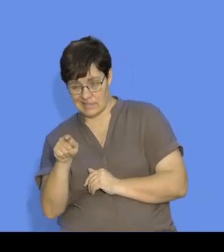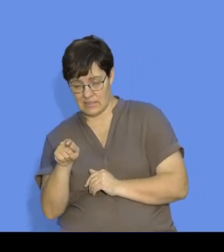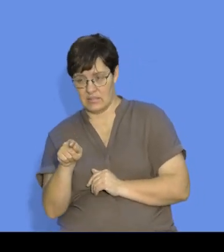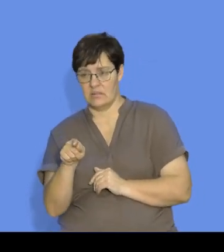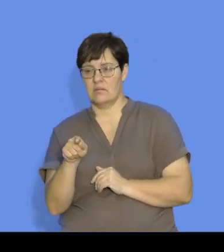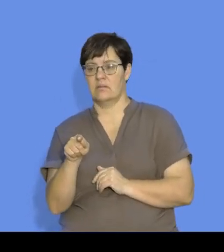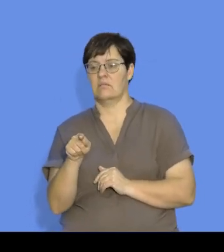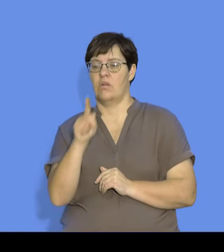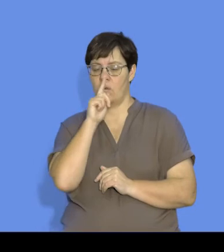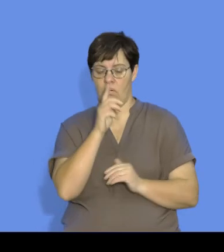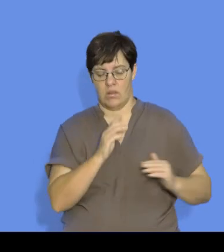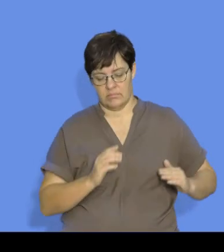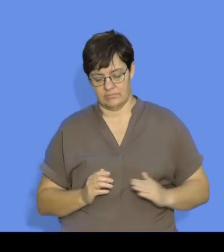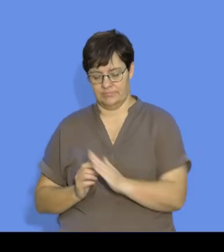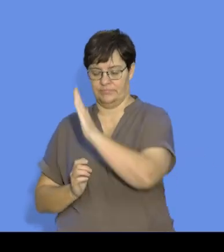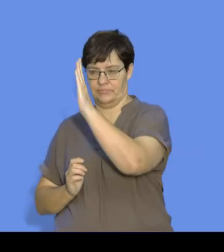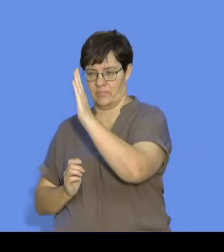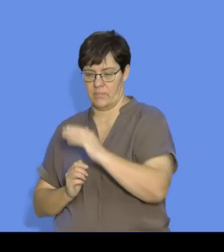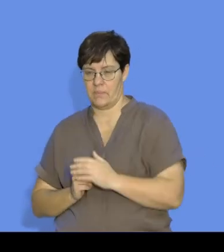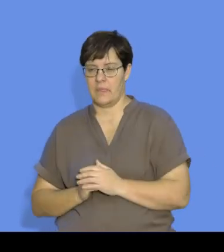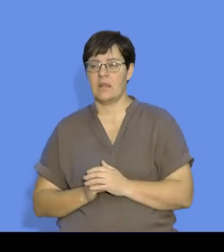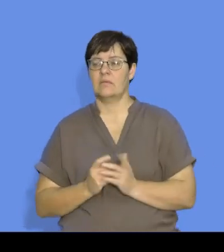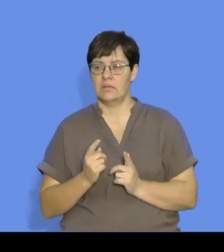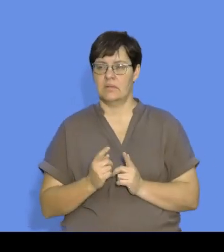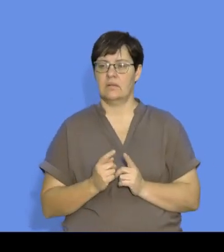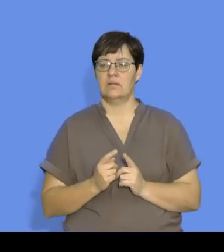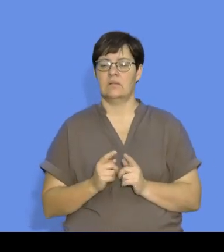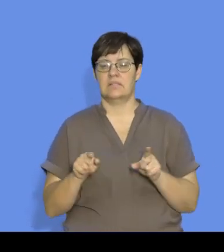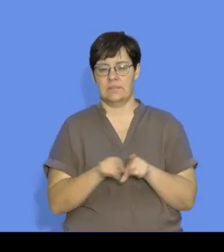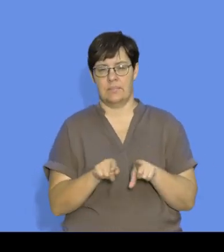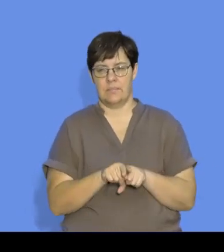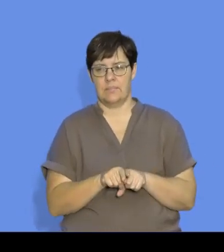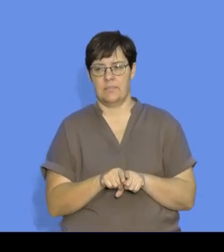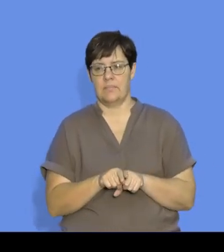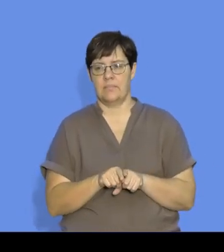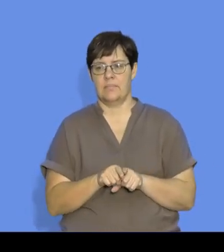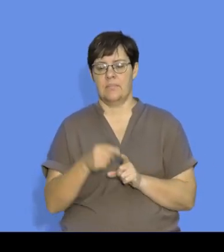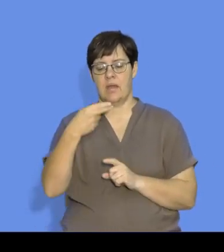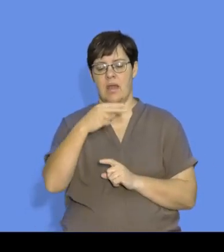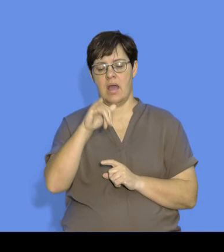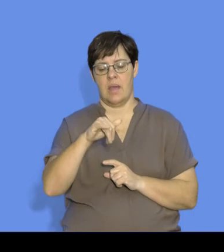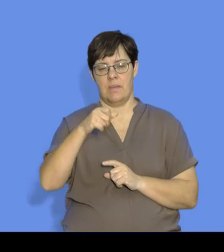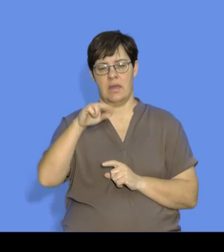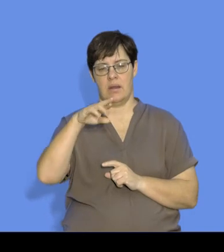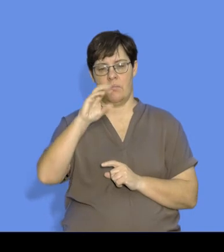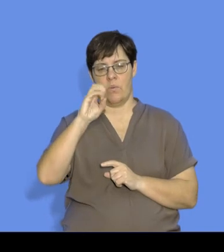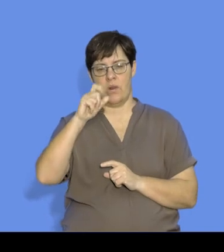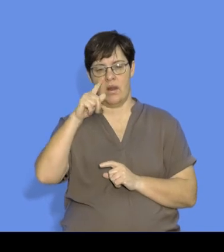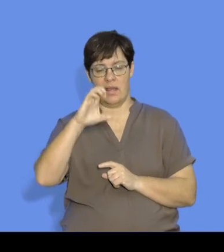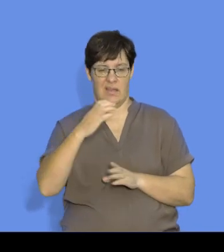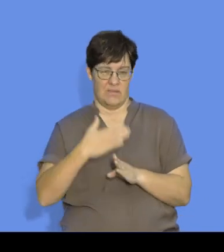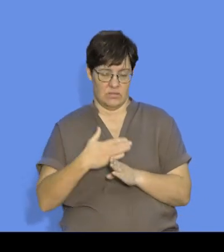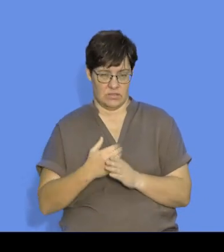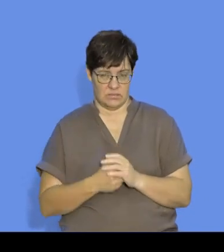will look something of that sort. So that is the same as your hyperbolic function, right?